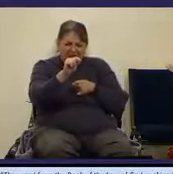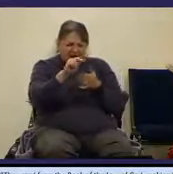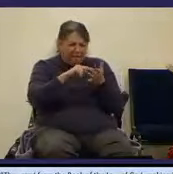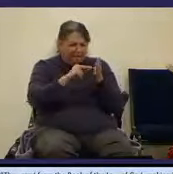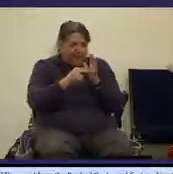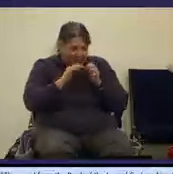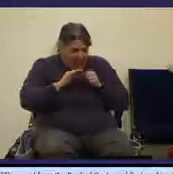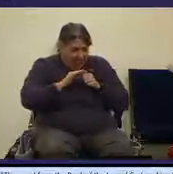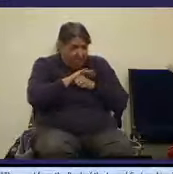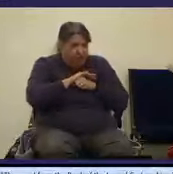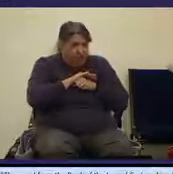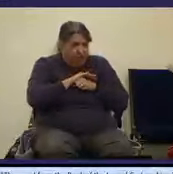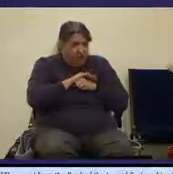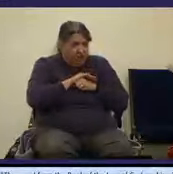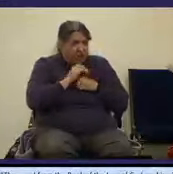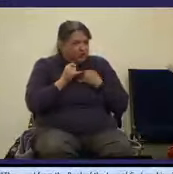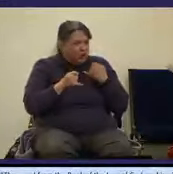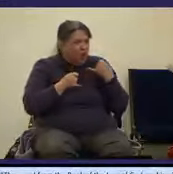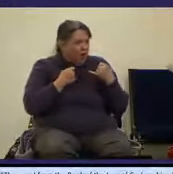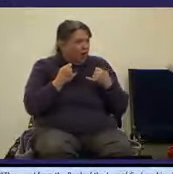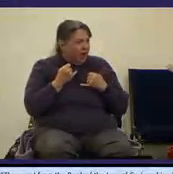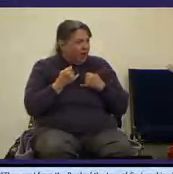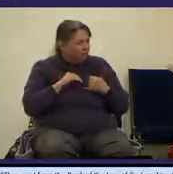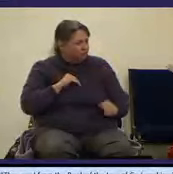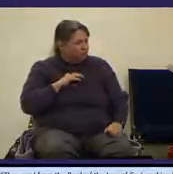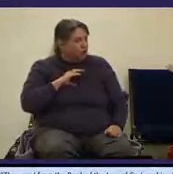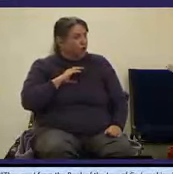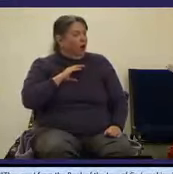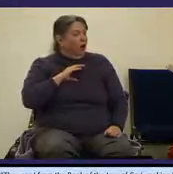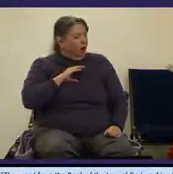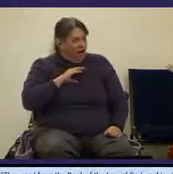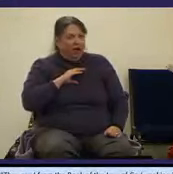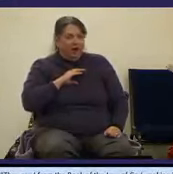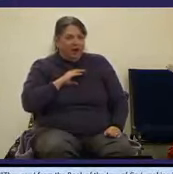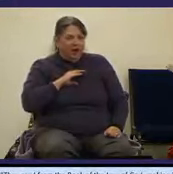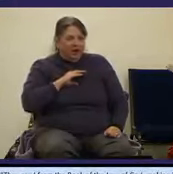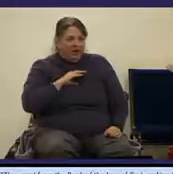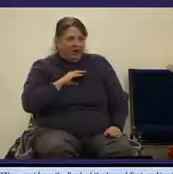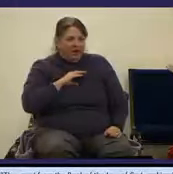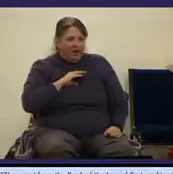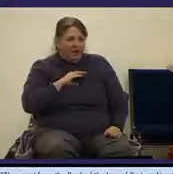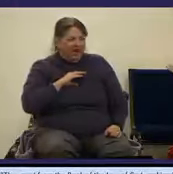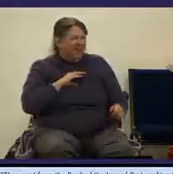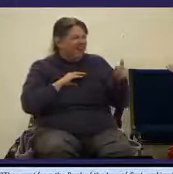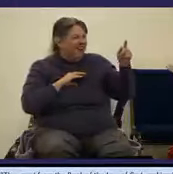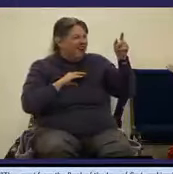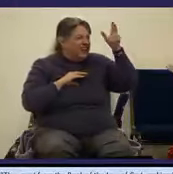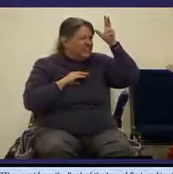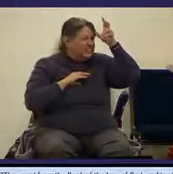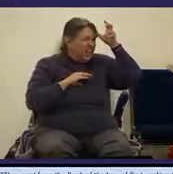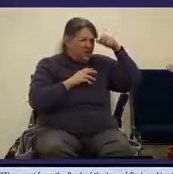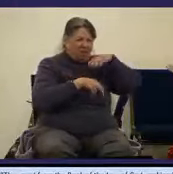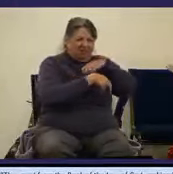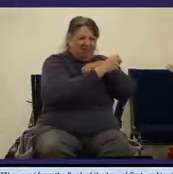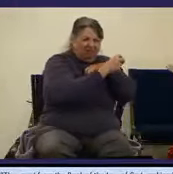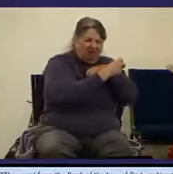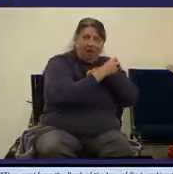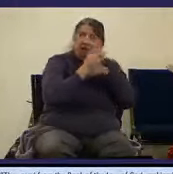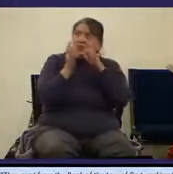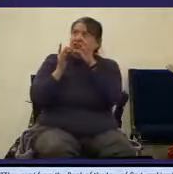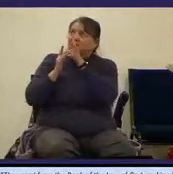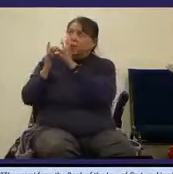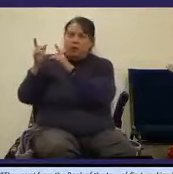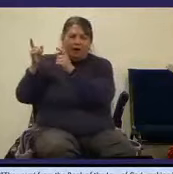the purposes and the joy of the Lord. Is a life filled where you know he's in charge and he's in control. That's a life of